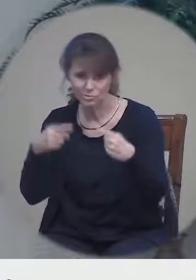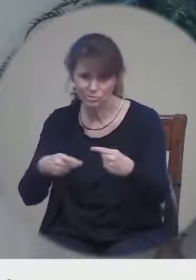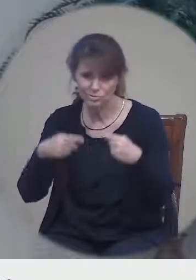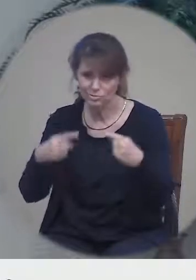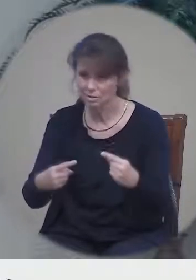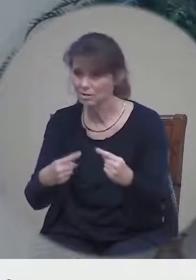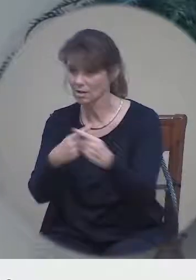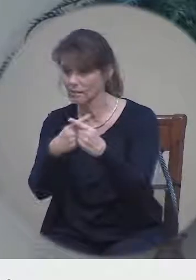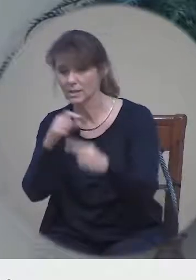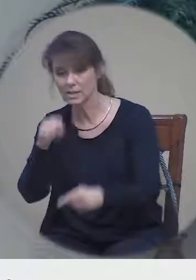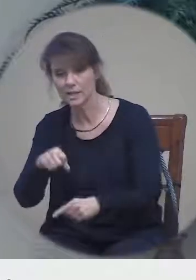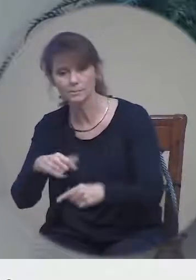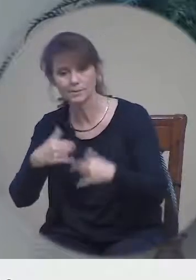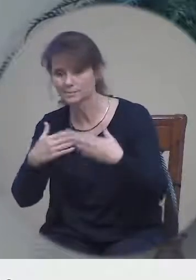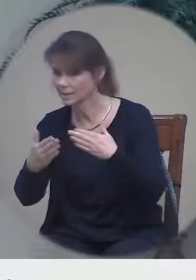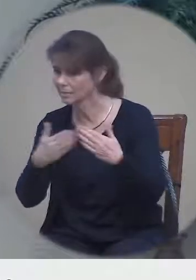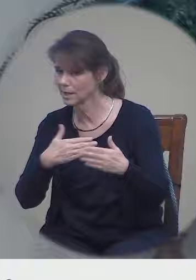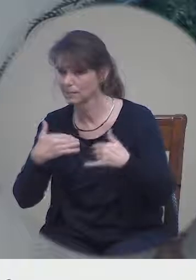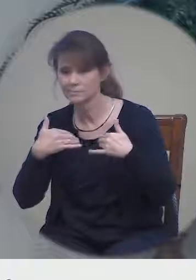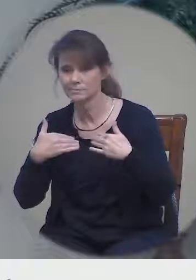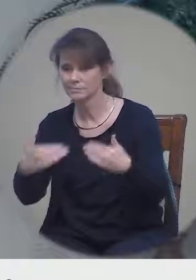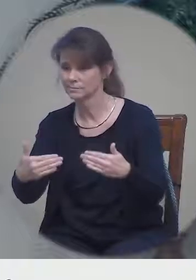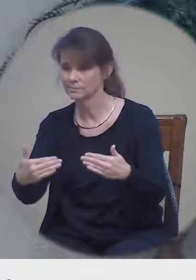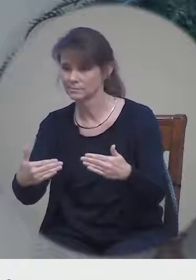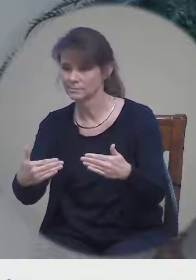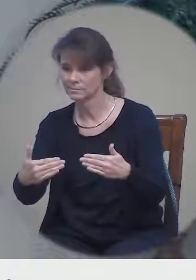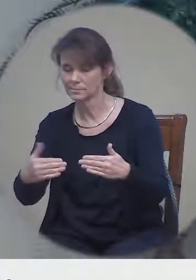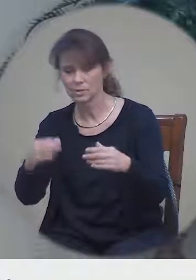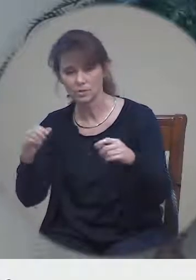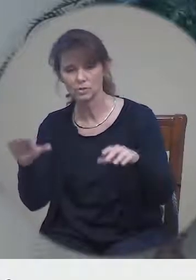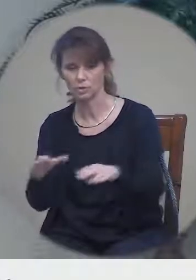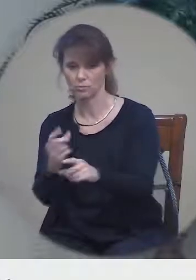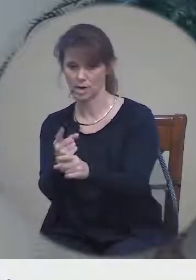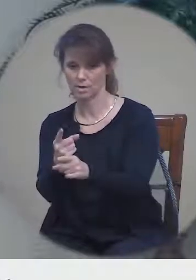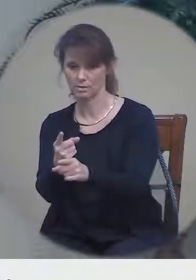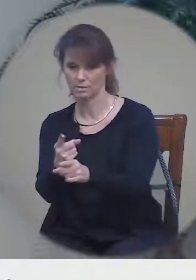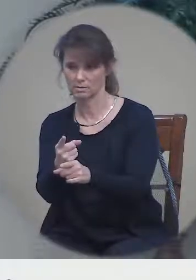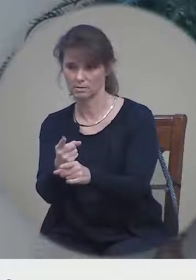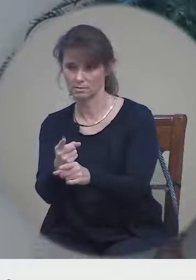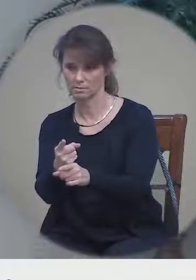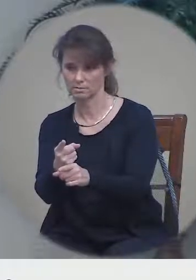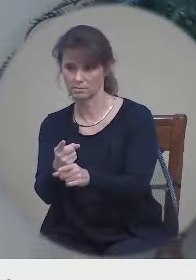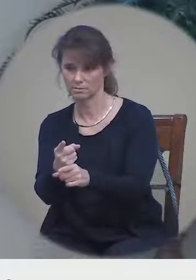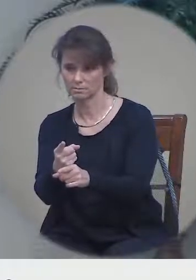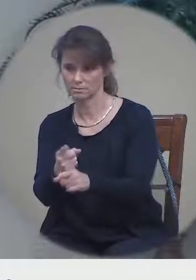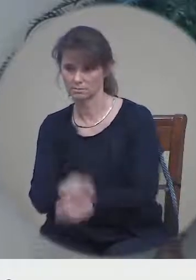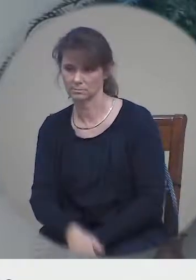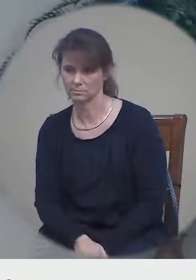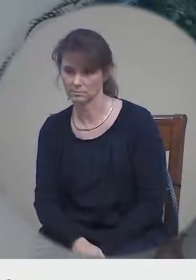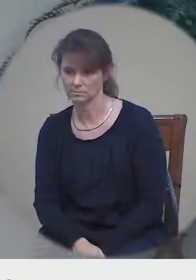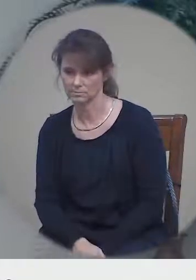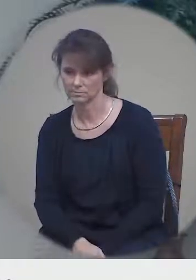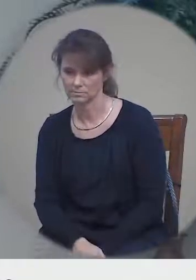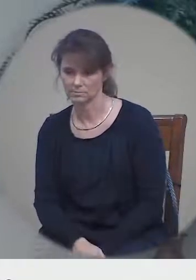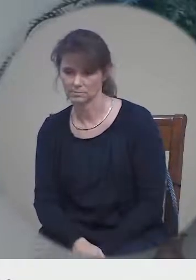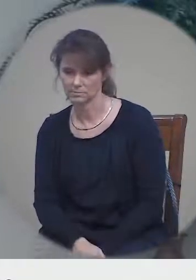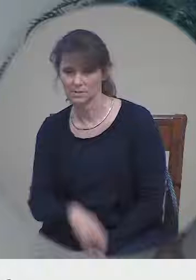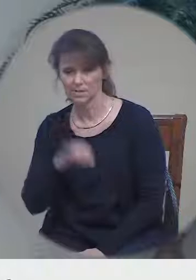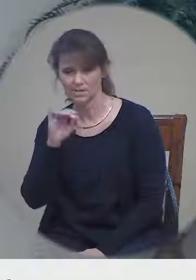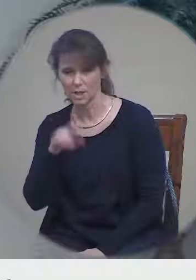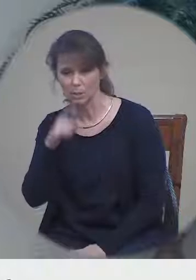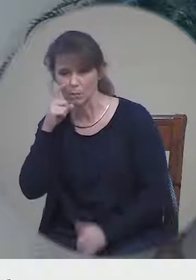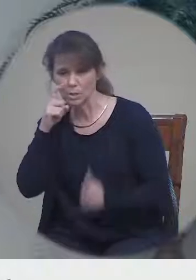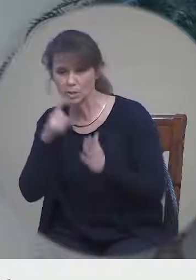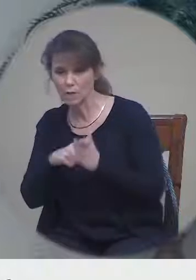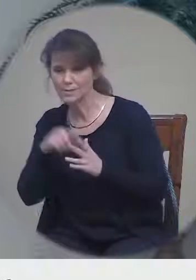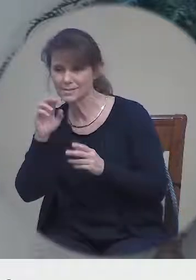righteous. Do the right thing. Okay? It's not a laundry list of leftover things.